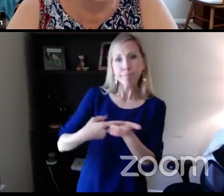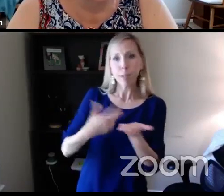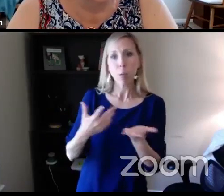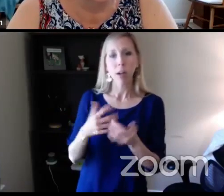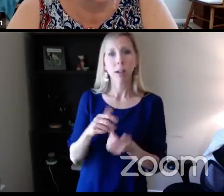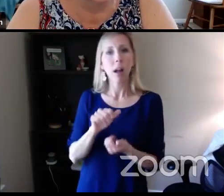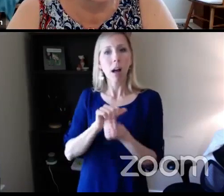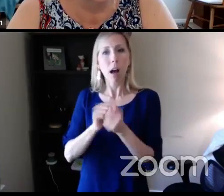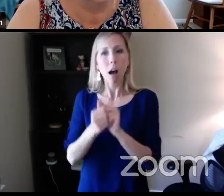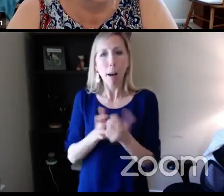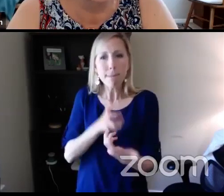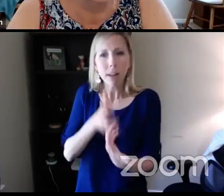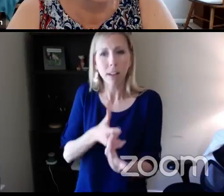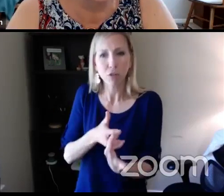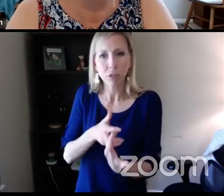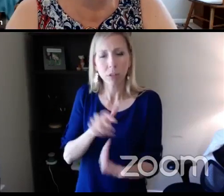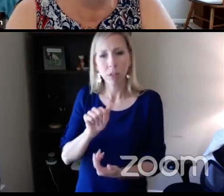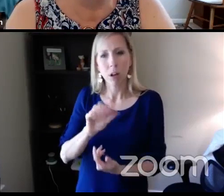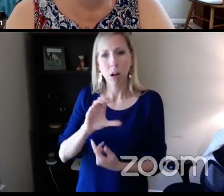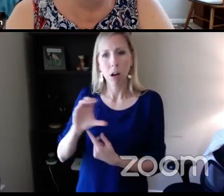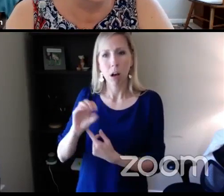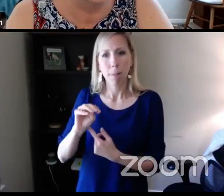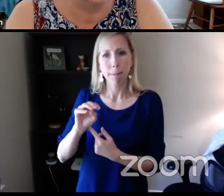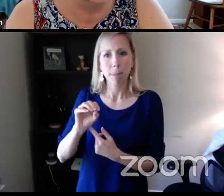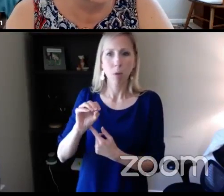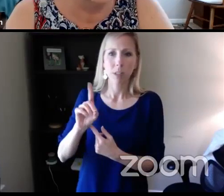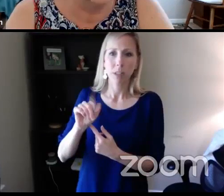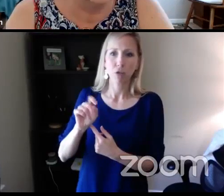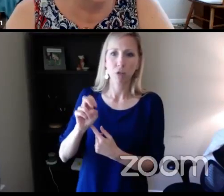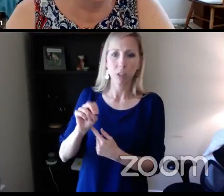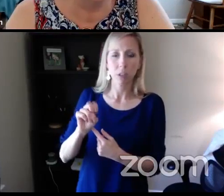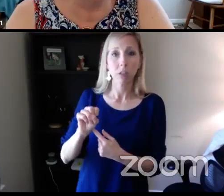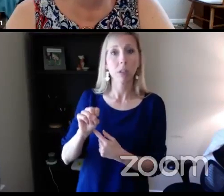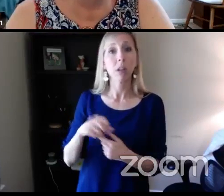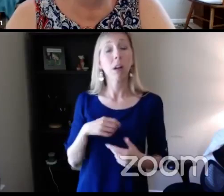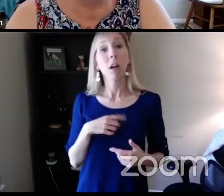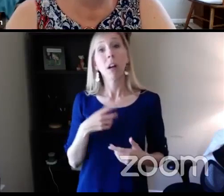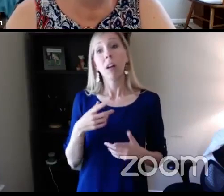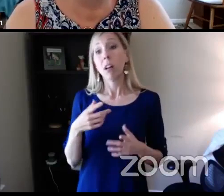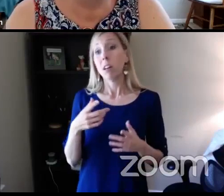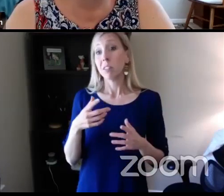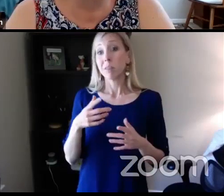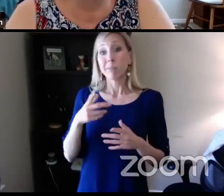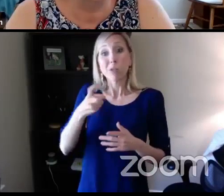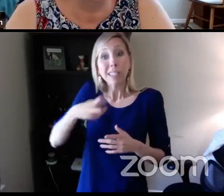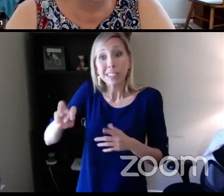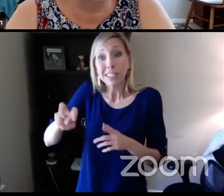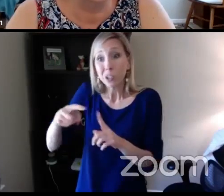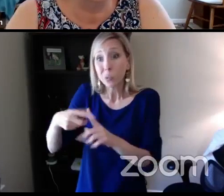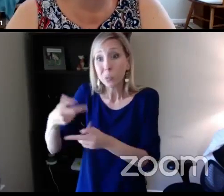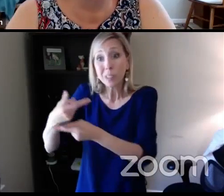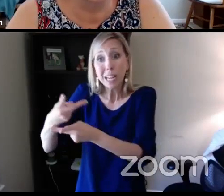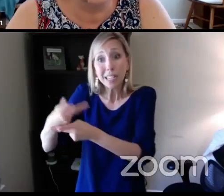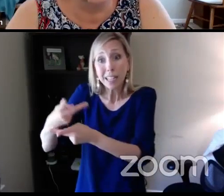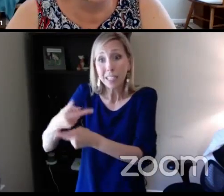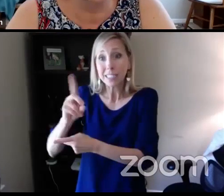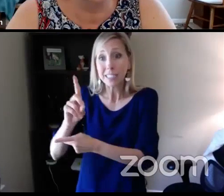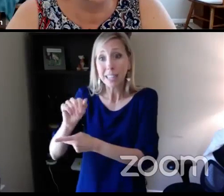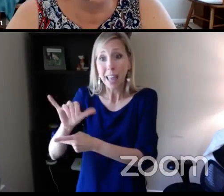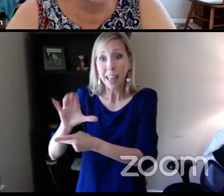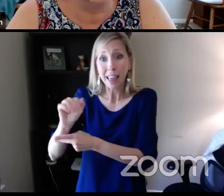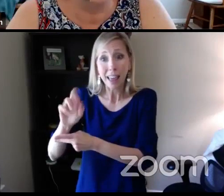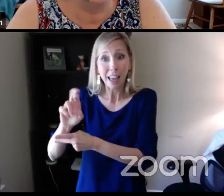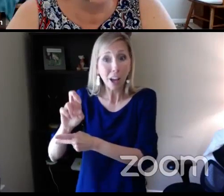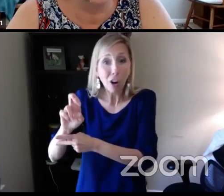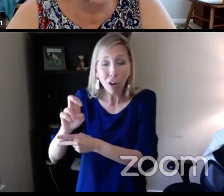be needed for your child. Also transitioning into a daycare setting, talking with daycare